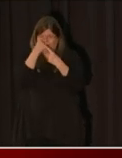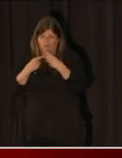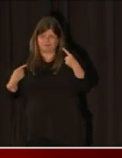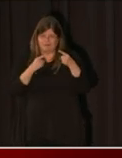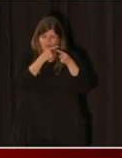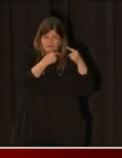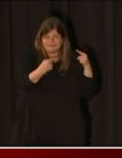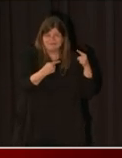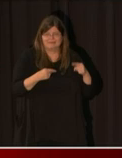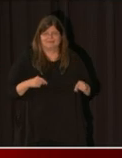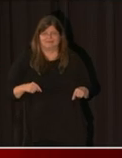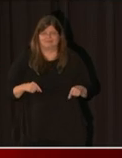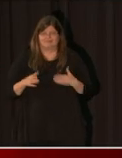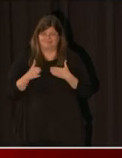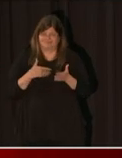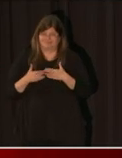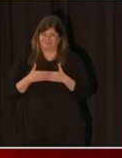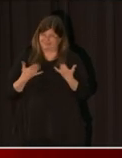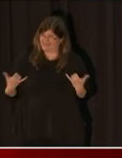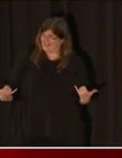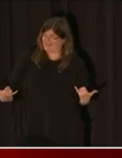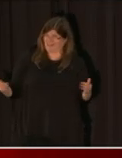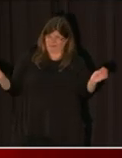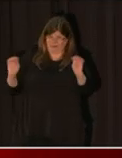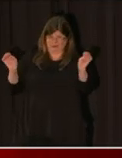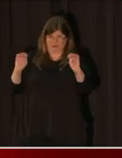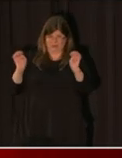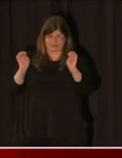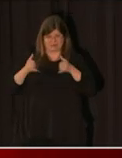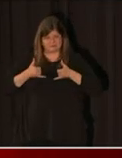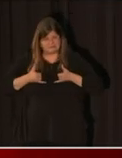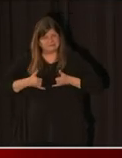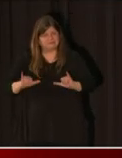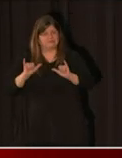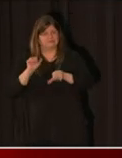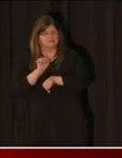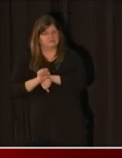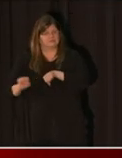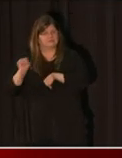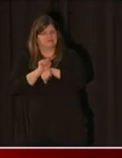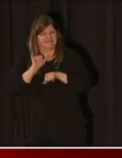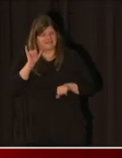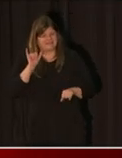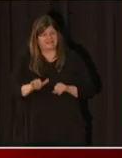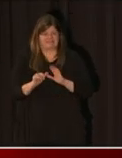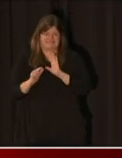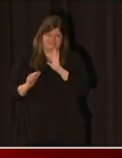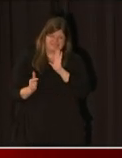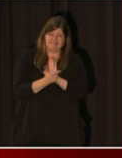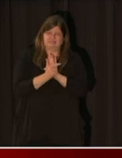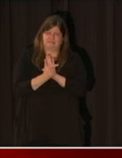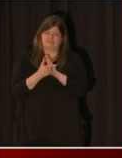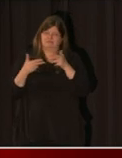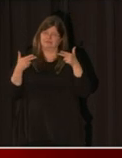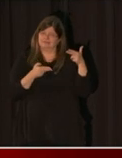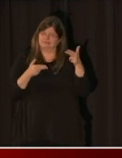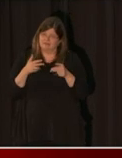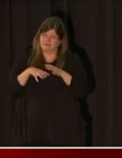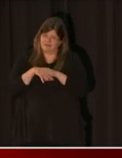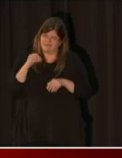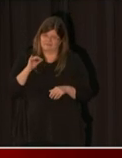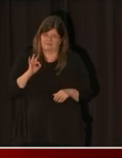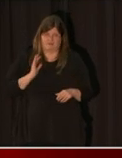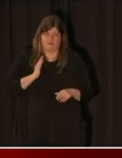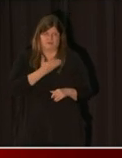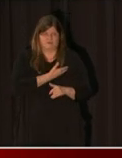illegal guns off the streets of Washington, D.C. We have also been